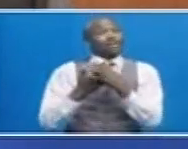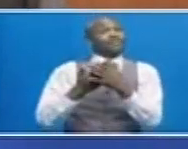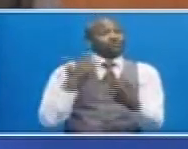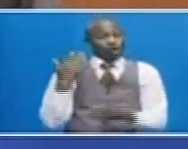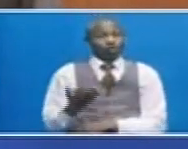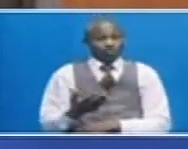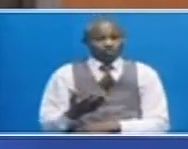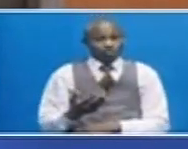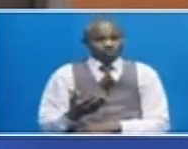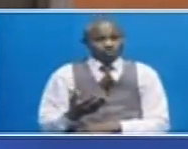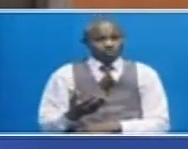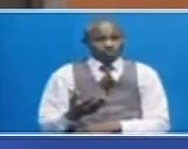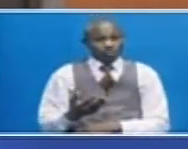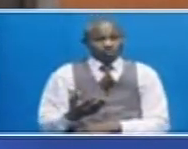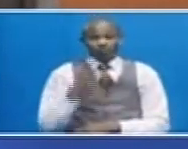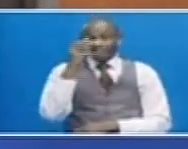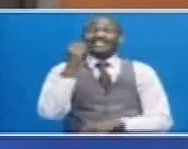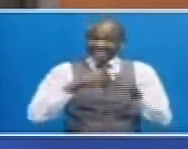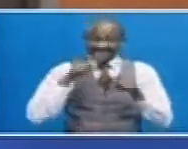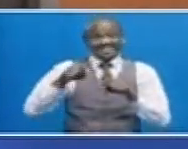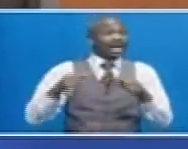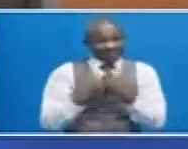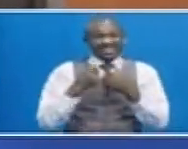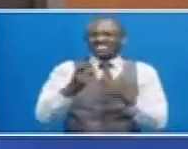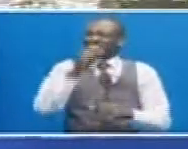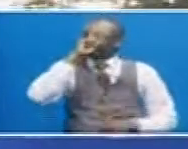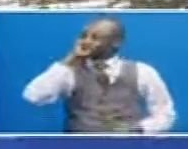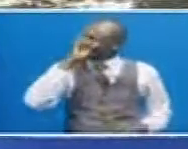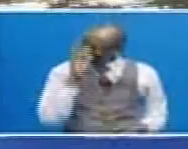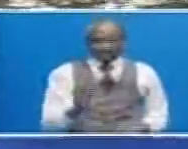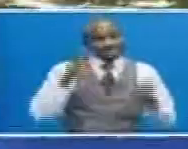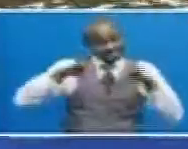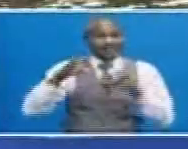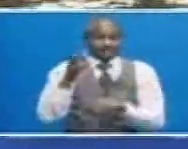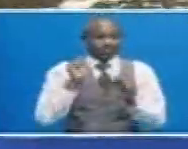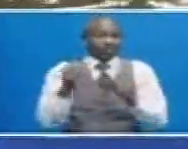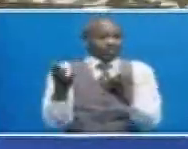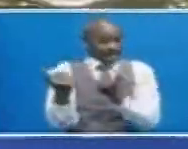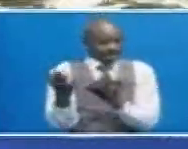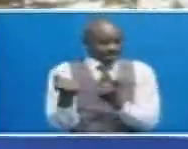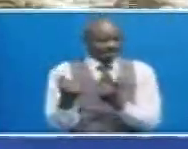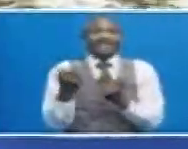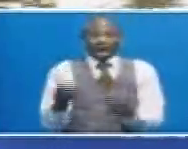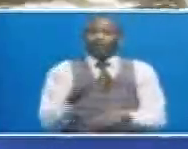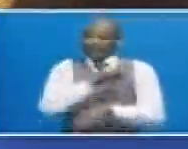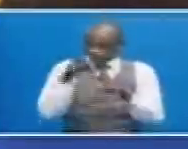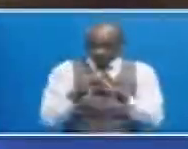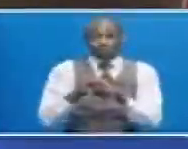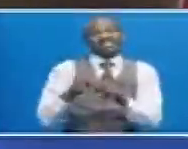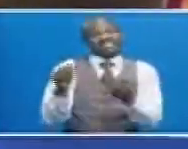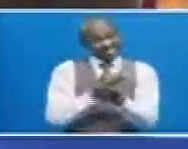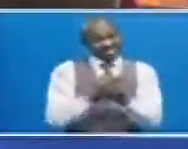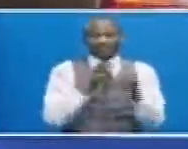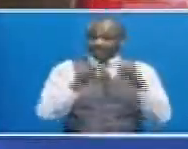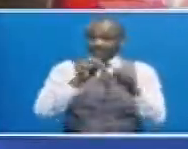last 4 decades. That means that that will be a serious event. News that the National Disaster Management Unit